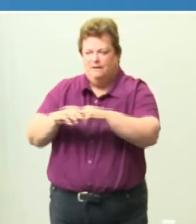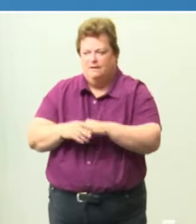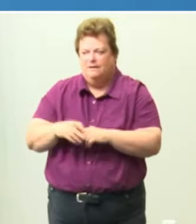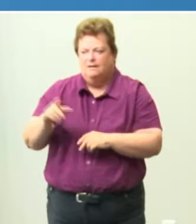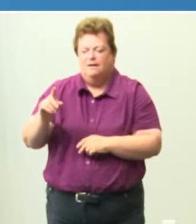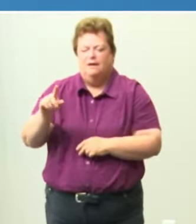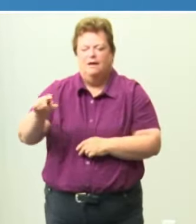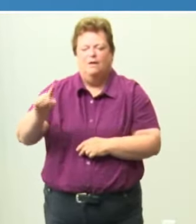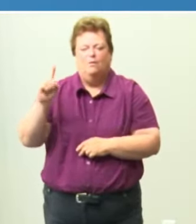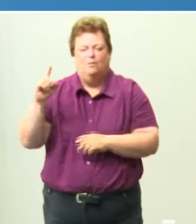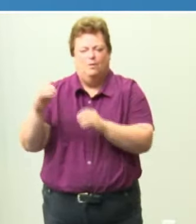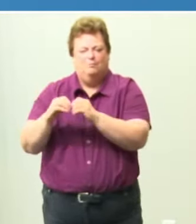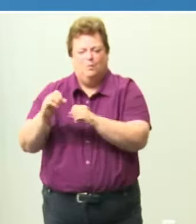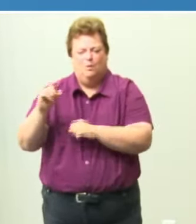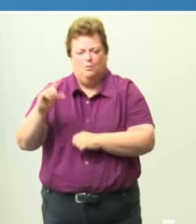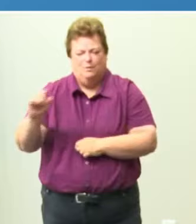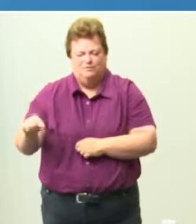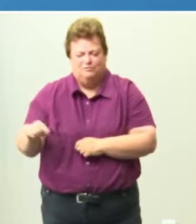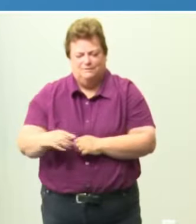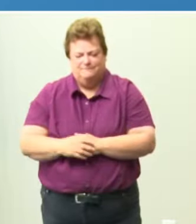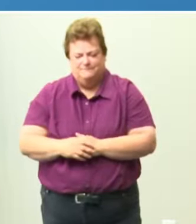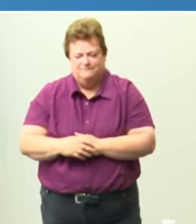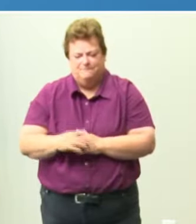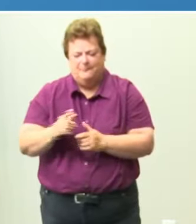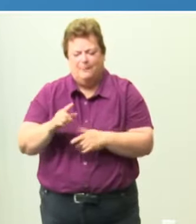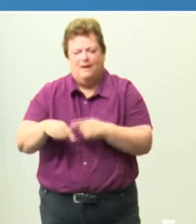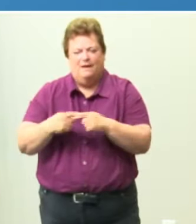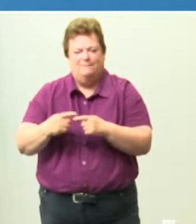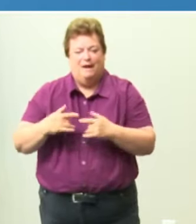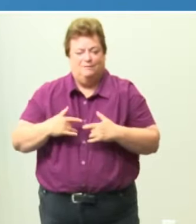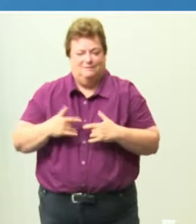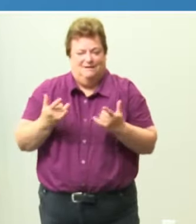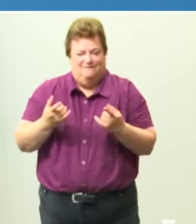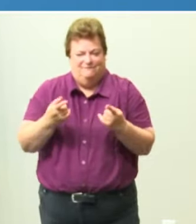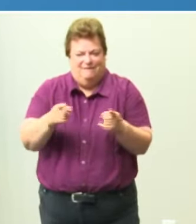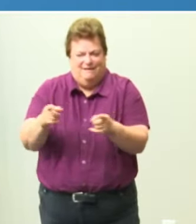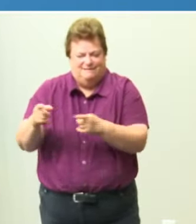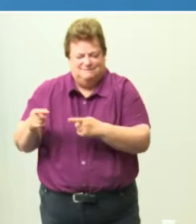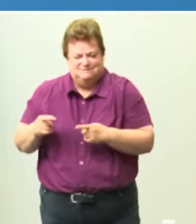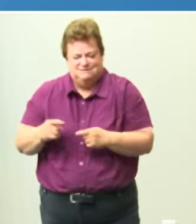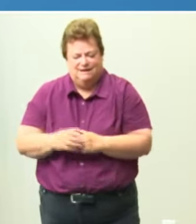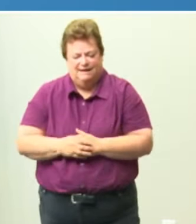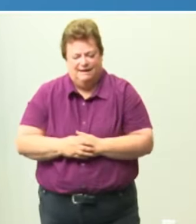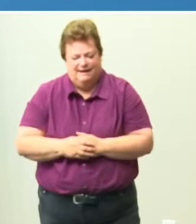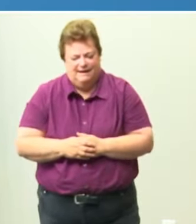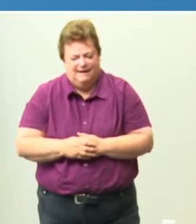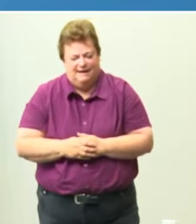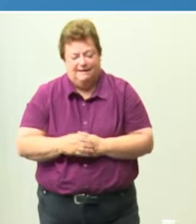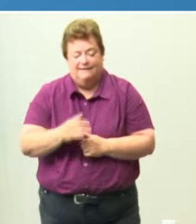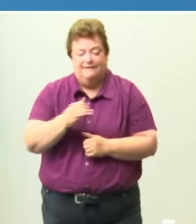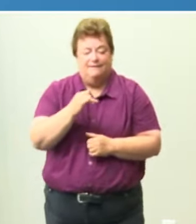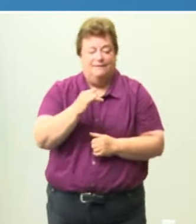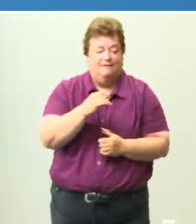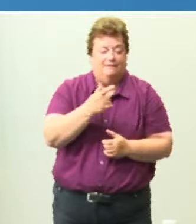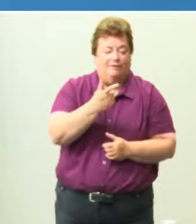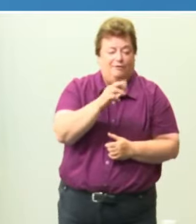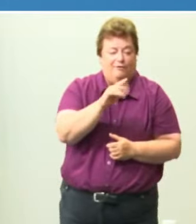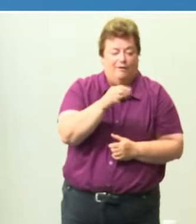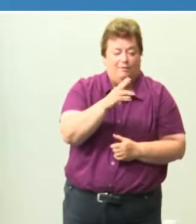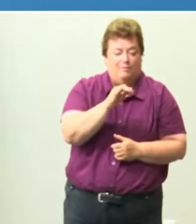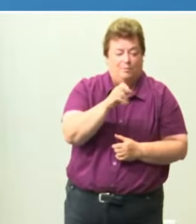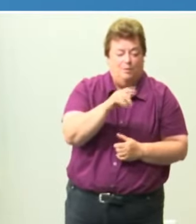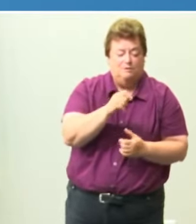And then one other question I had was just about events. I mean, it's kind of hard to tell whether, say, the Garth Brooks concert